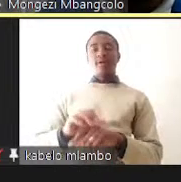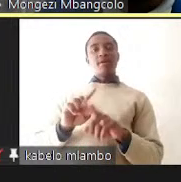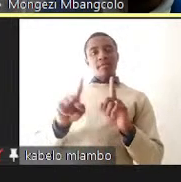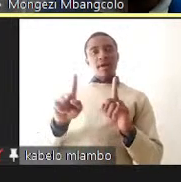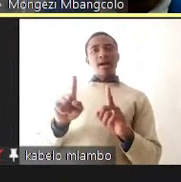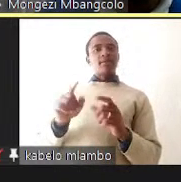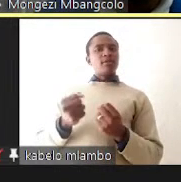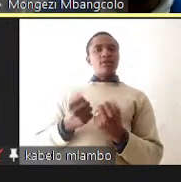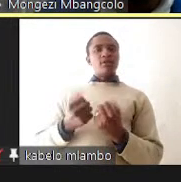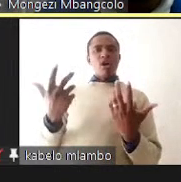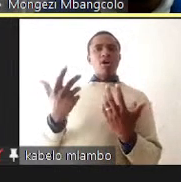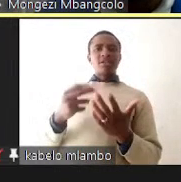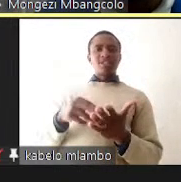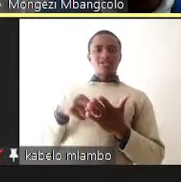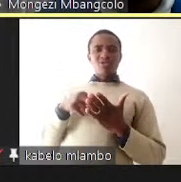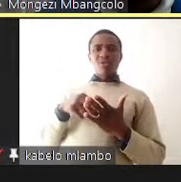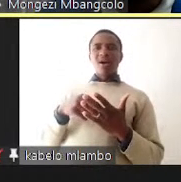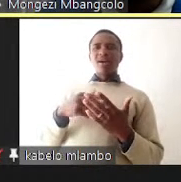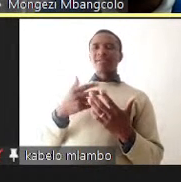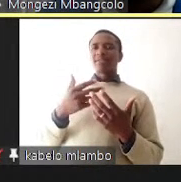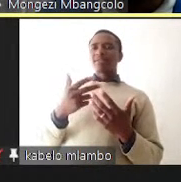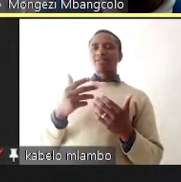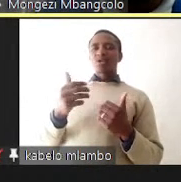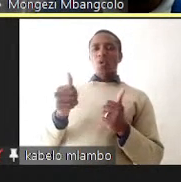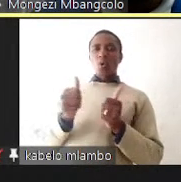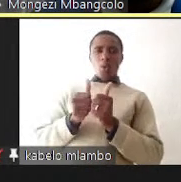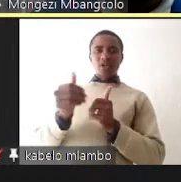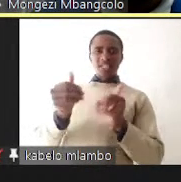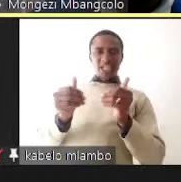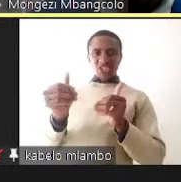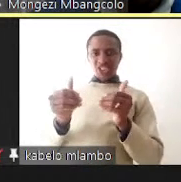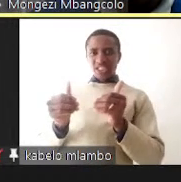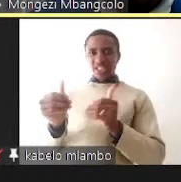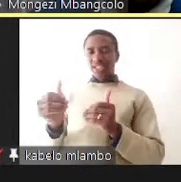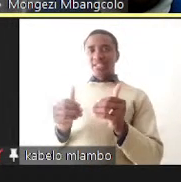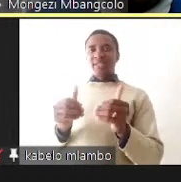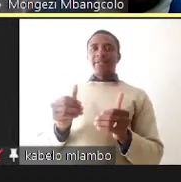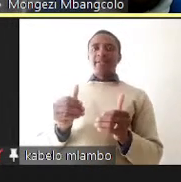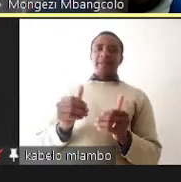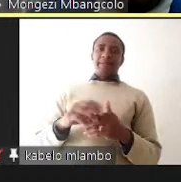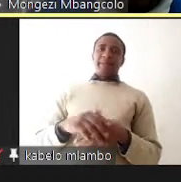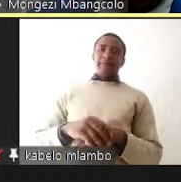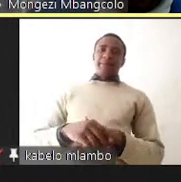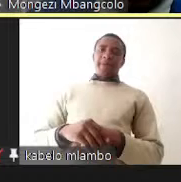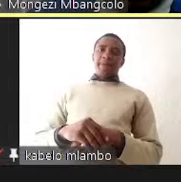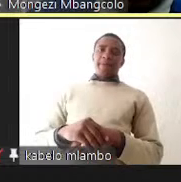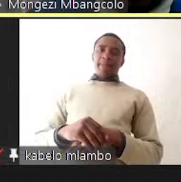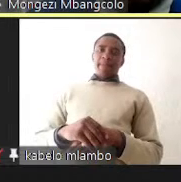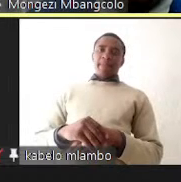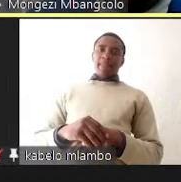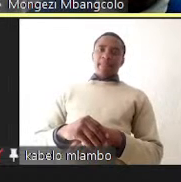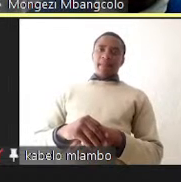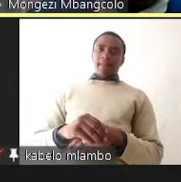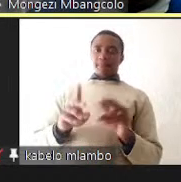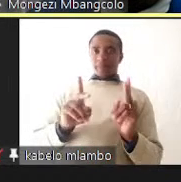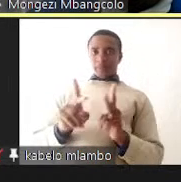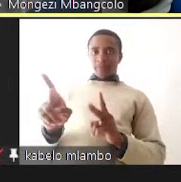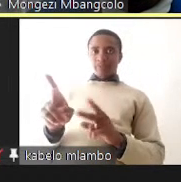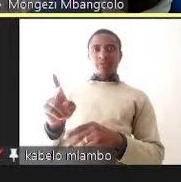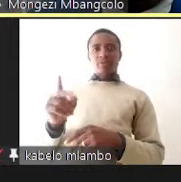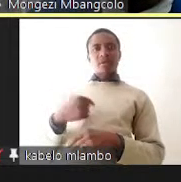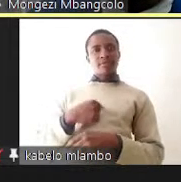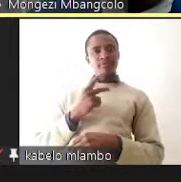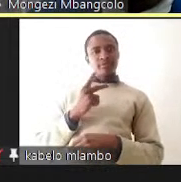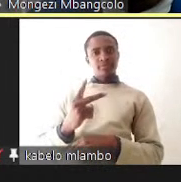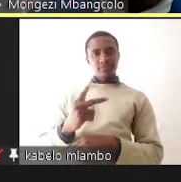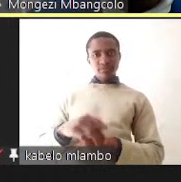to, especially along the lines of coordination in terms of that. And then again, I see that